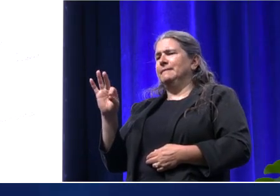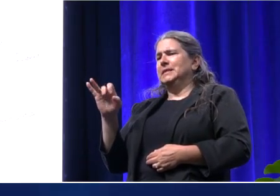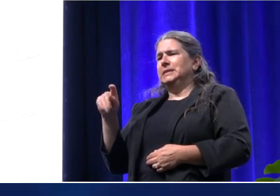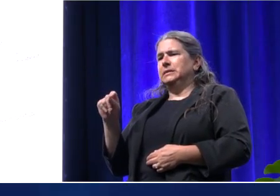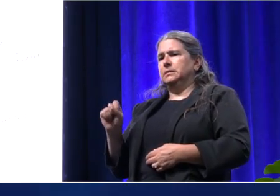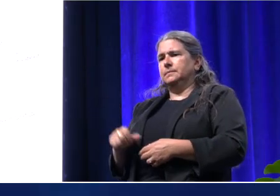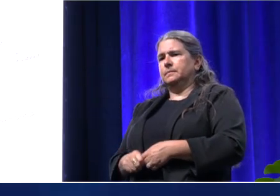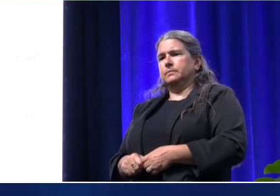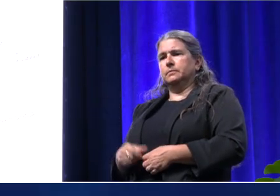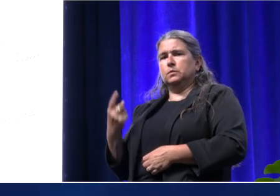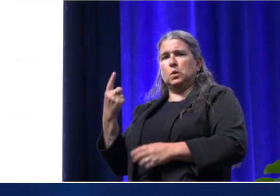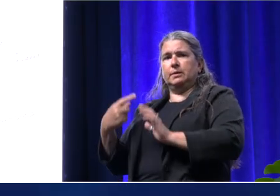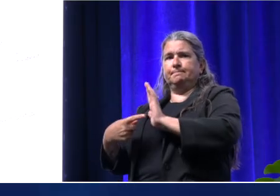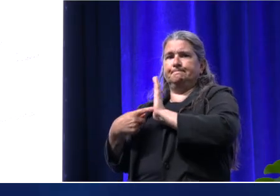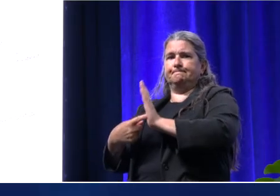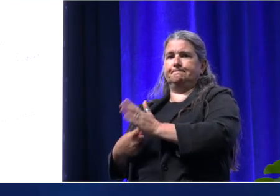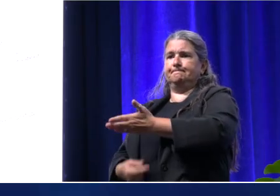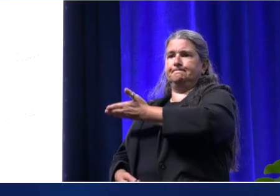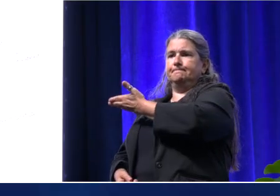is a great,